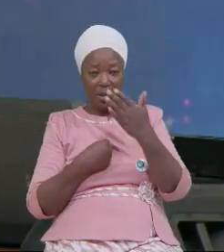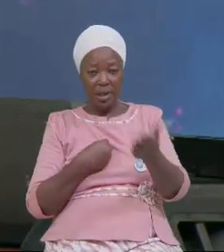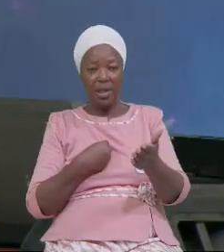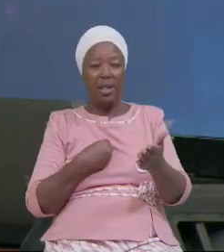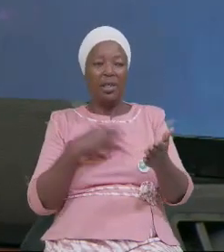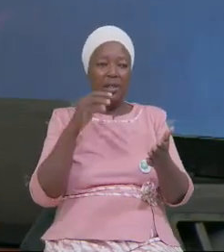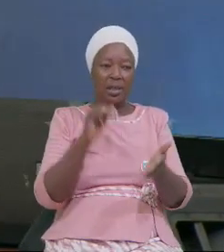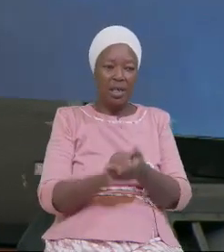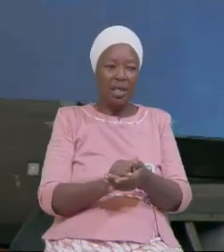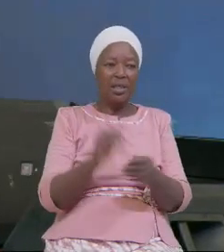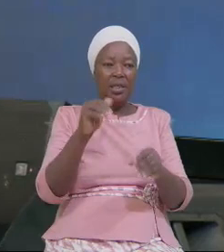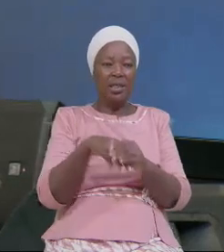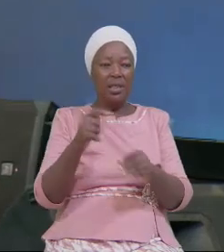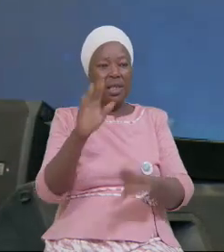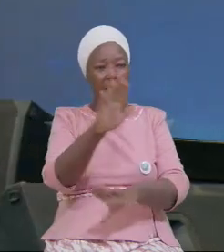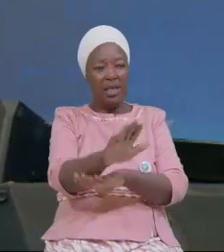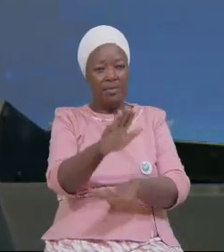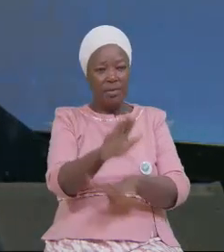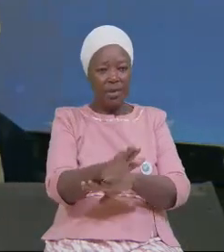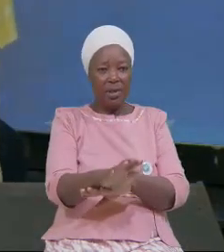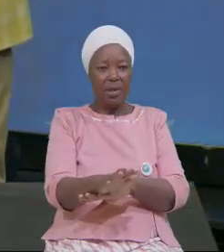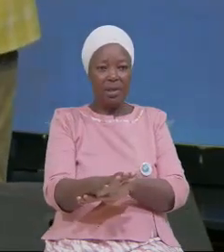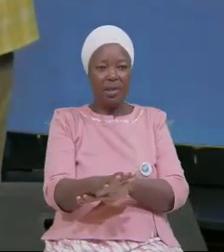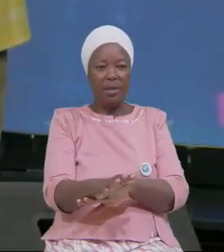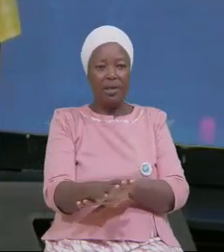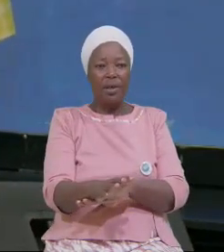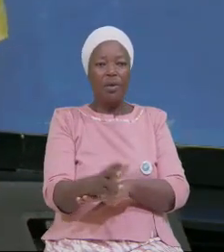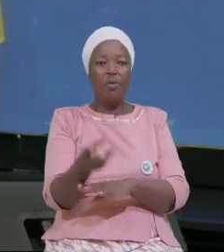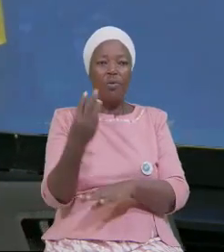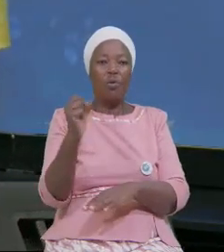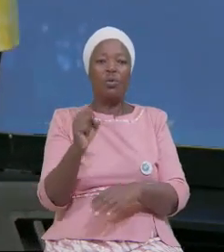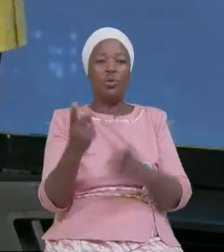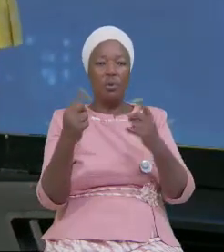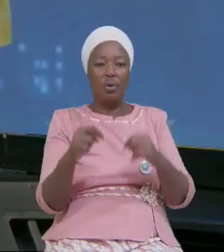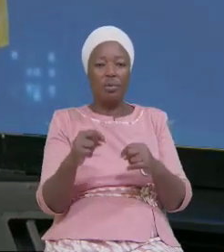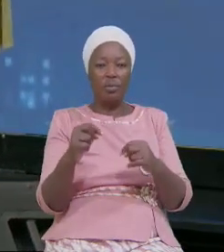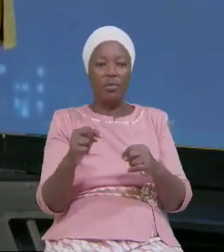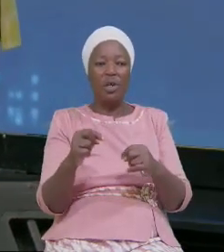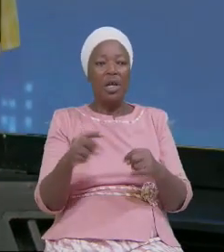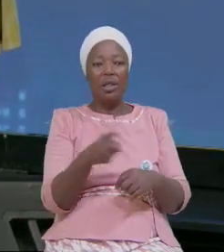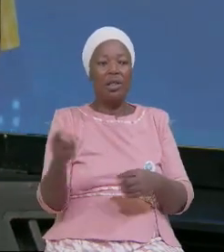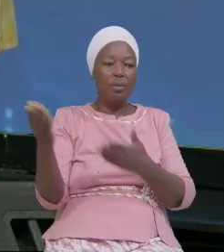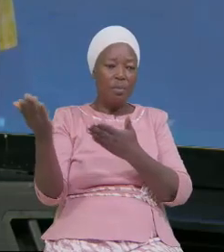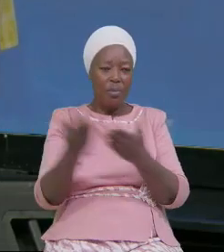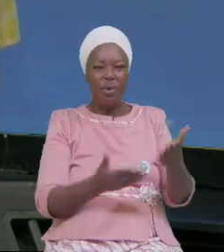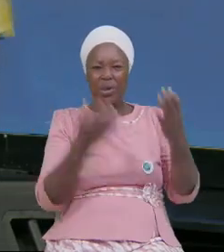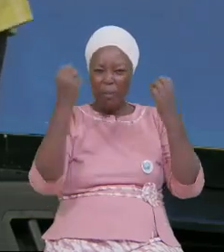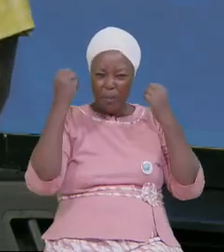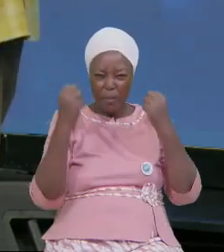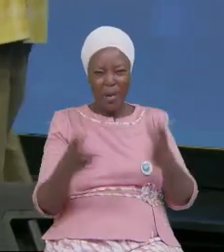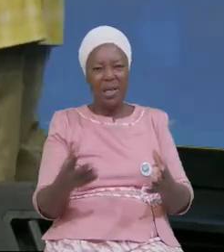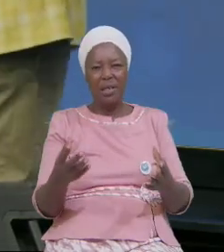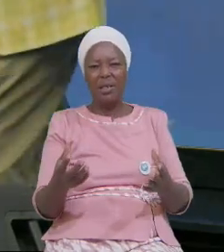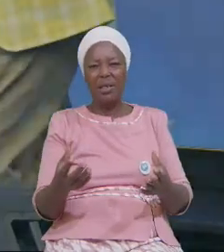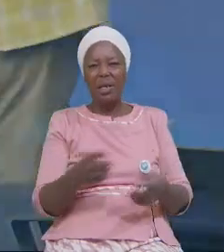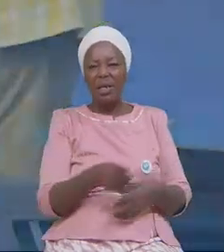the evening, they brought many. Many, when the evening was come, they